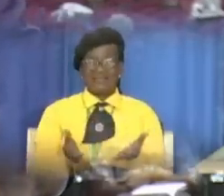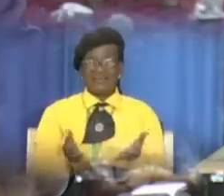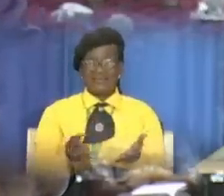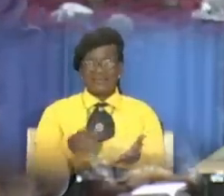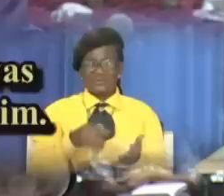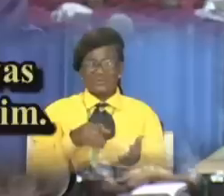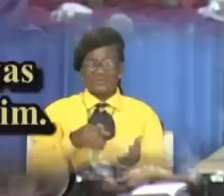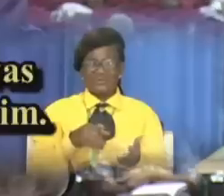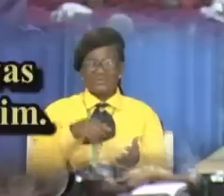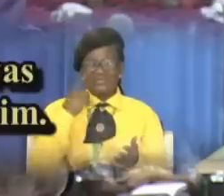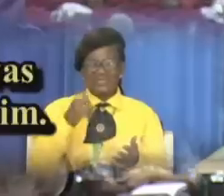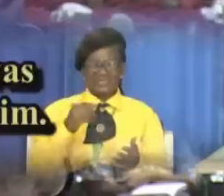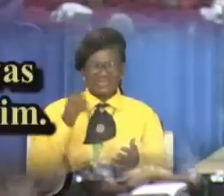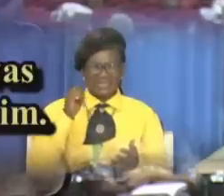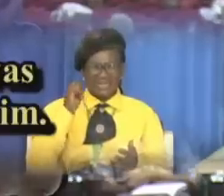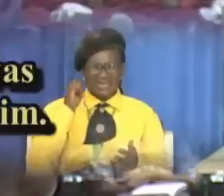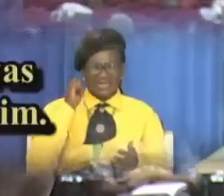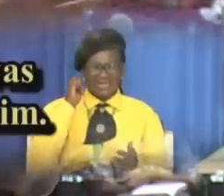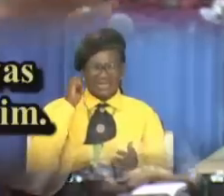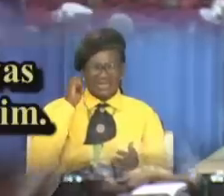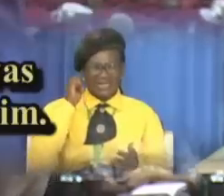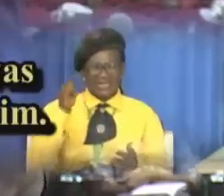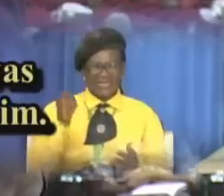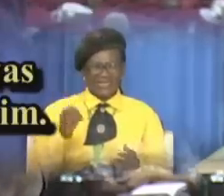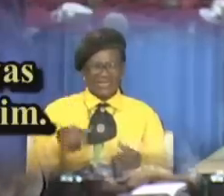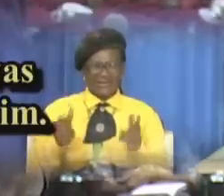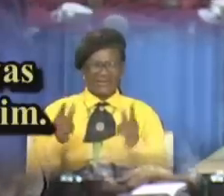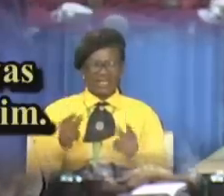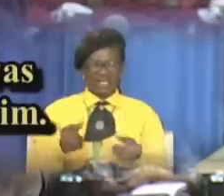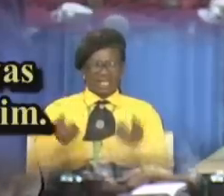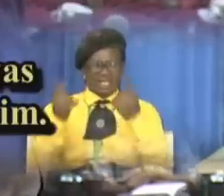prison. And suddenly,